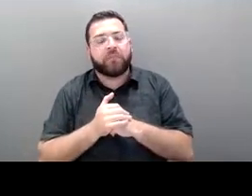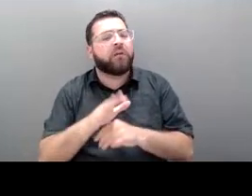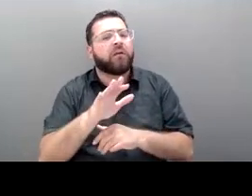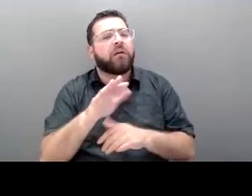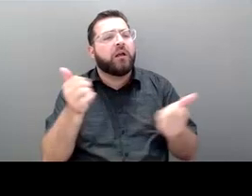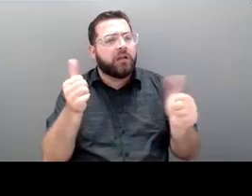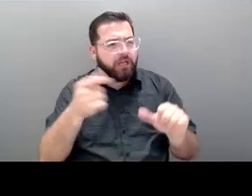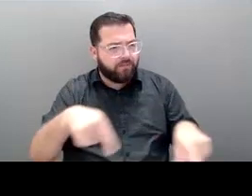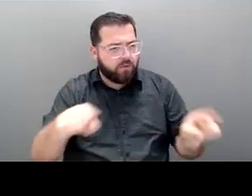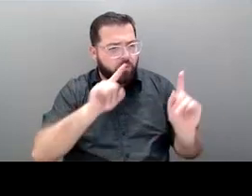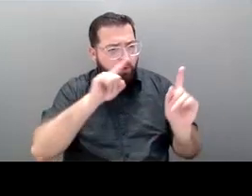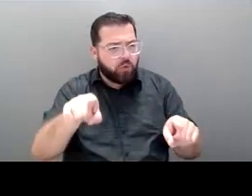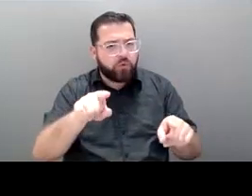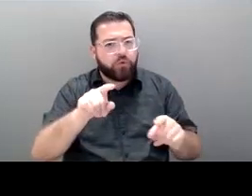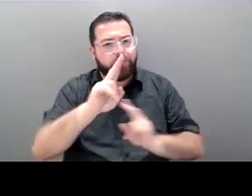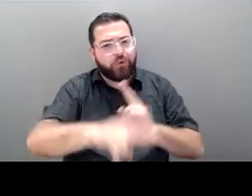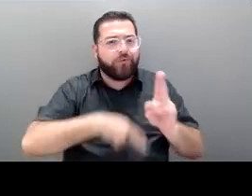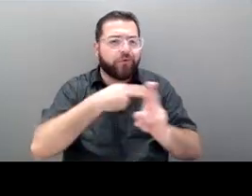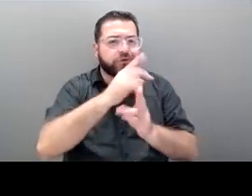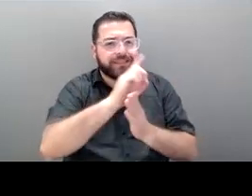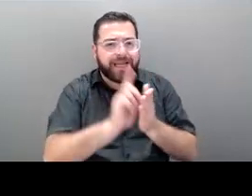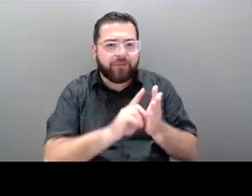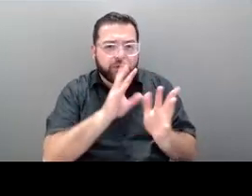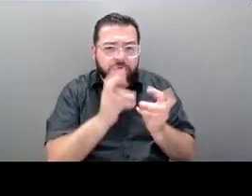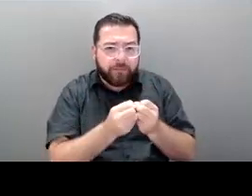did any of you go to that universal design workshop?